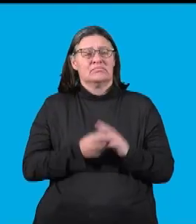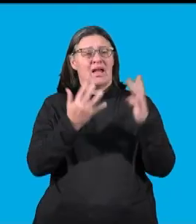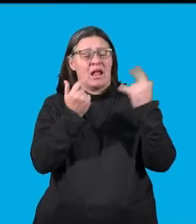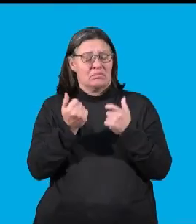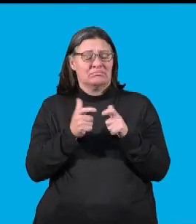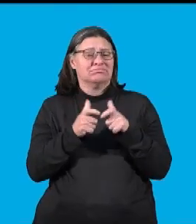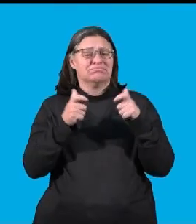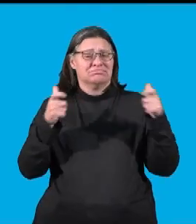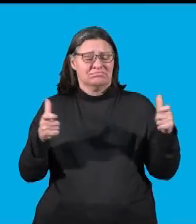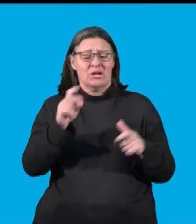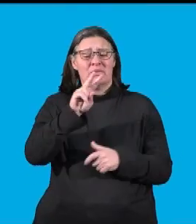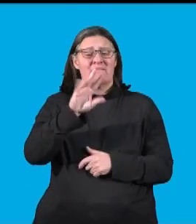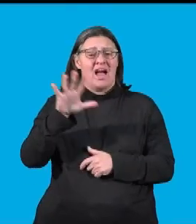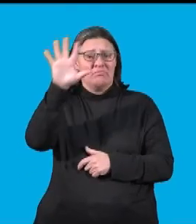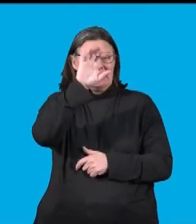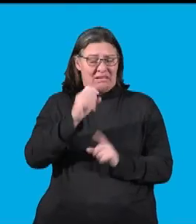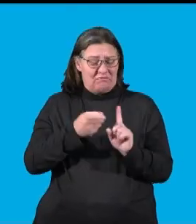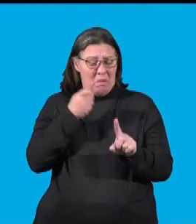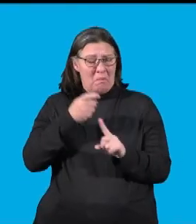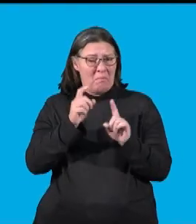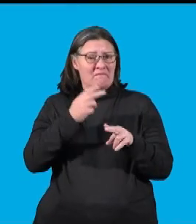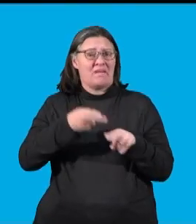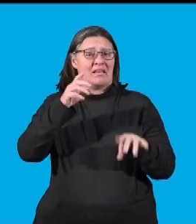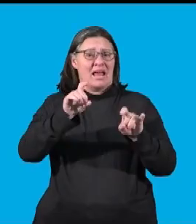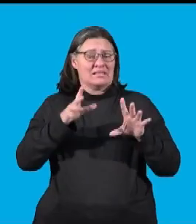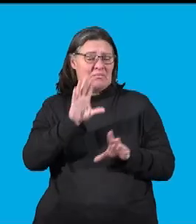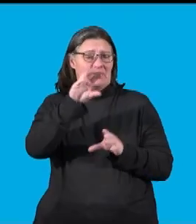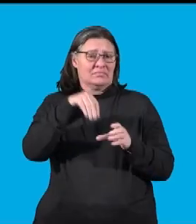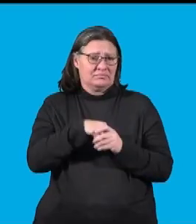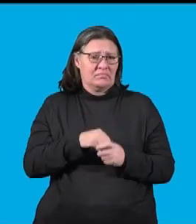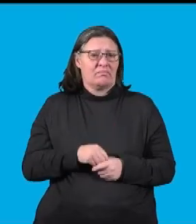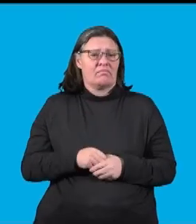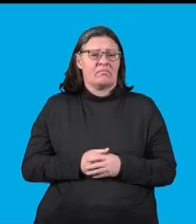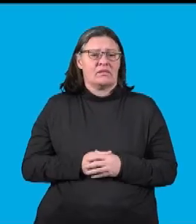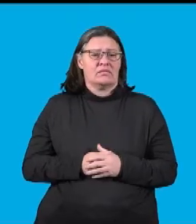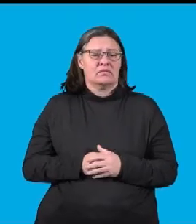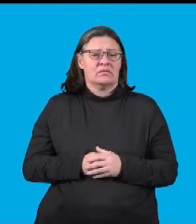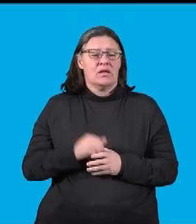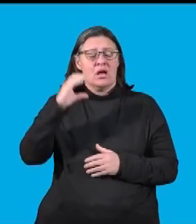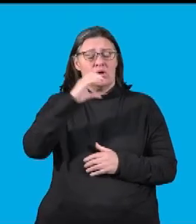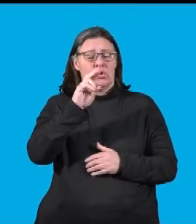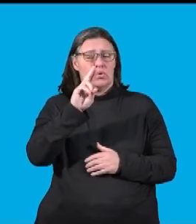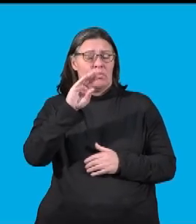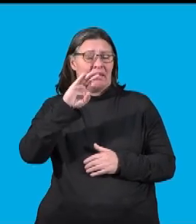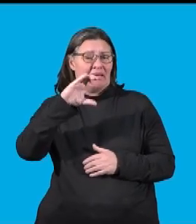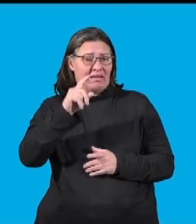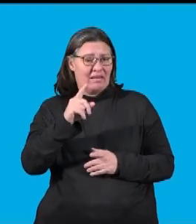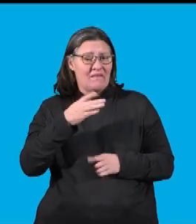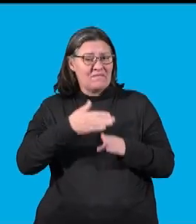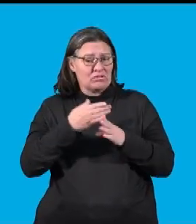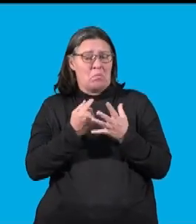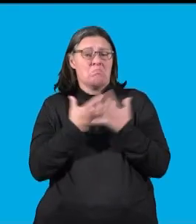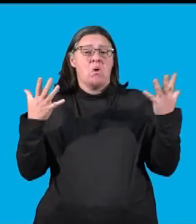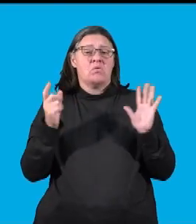Remember, calculus is a huge section, 25% of your final exam, and of that, cubic functions take up the most amount